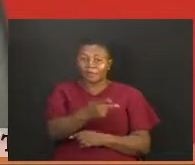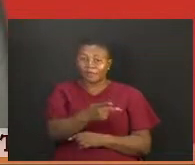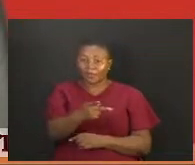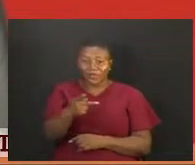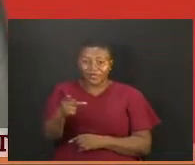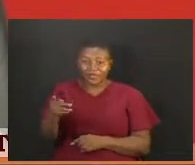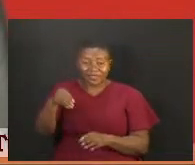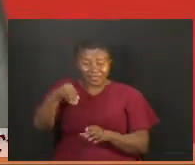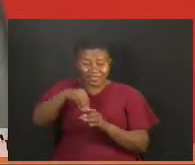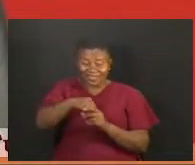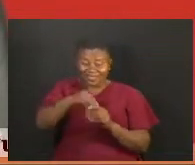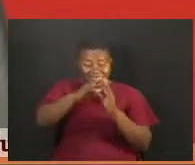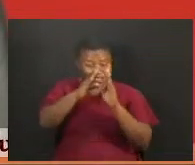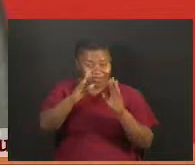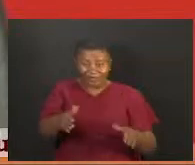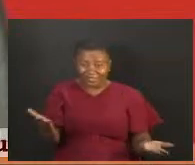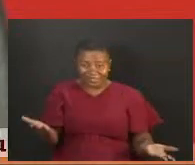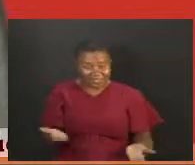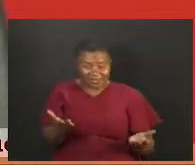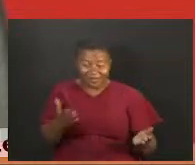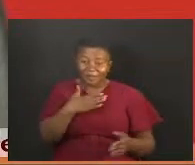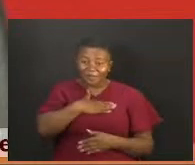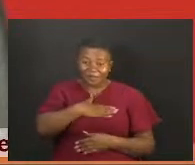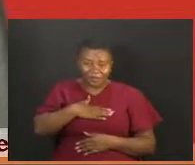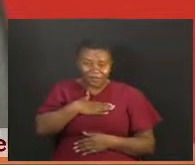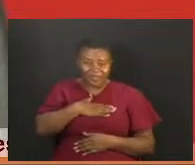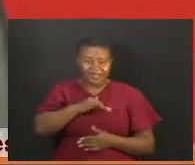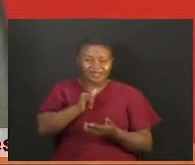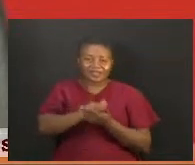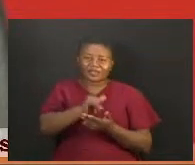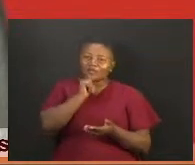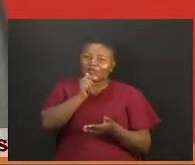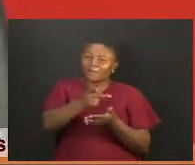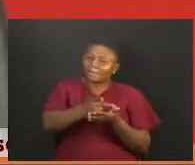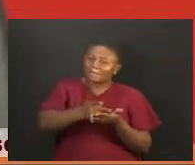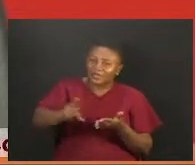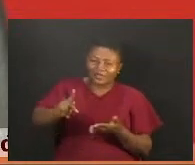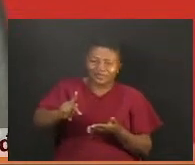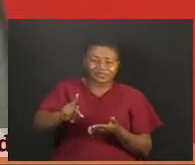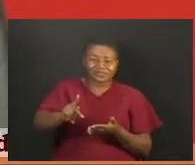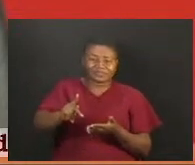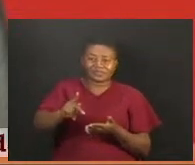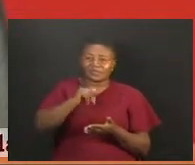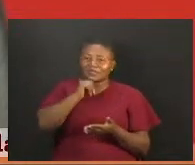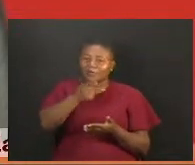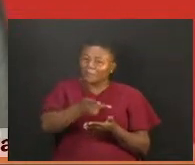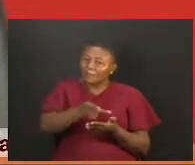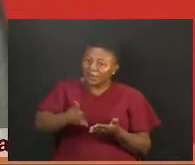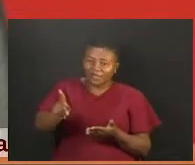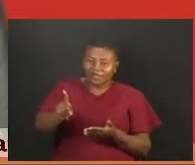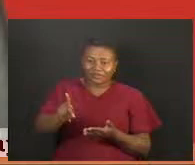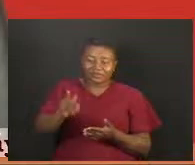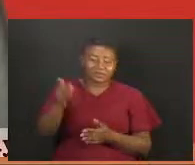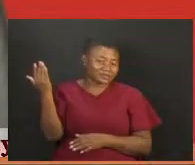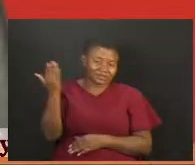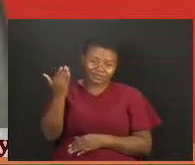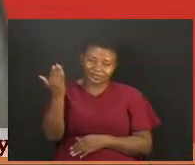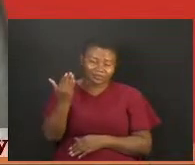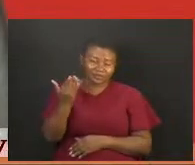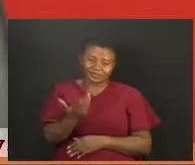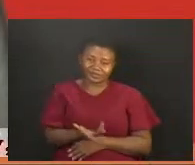chamber. So that is not part of the statement of the Minister.